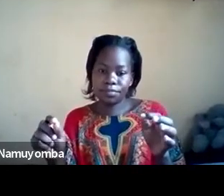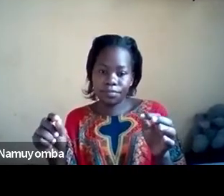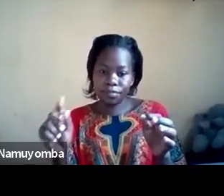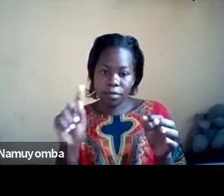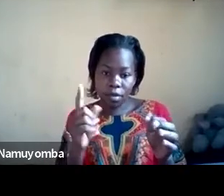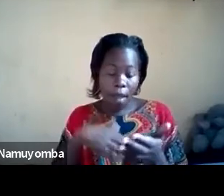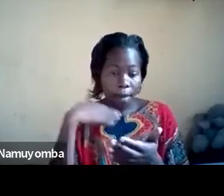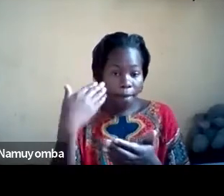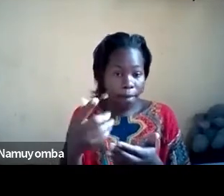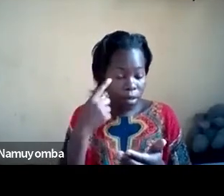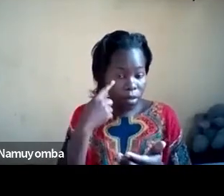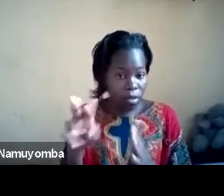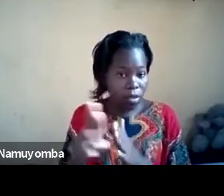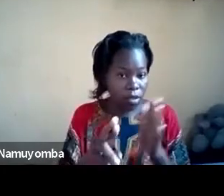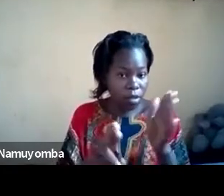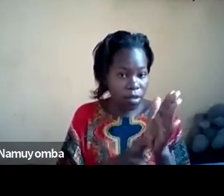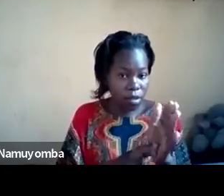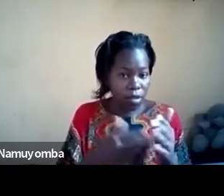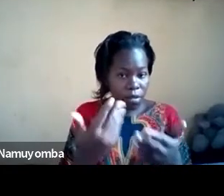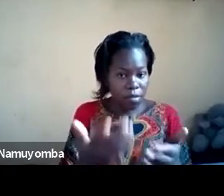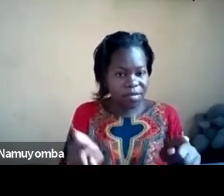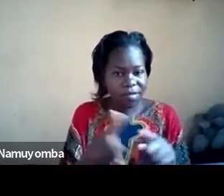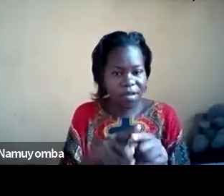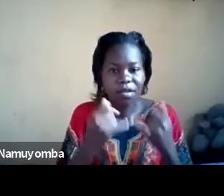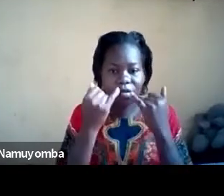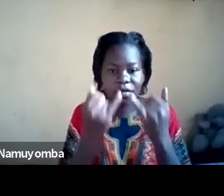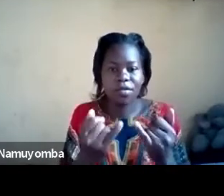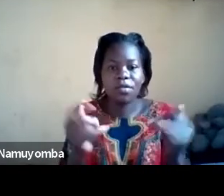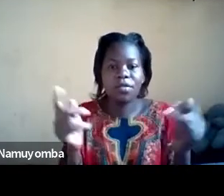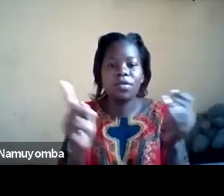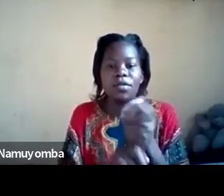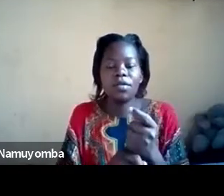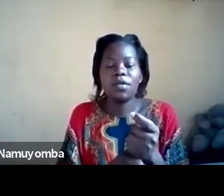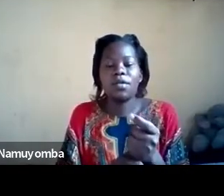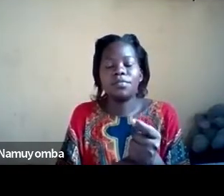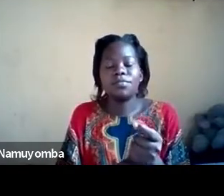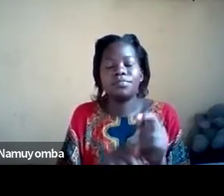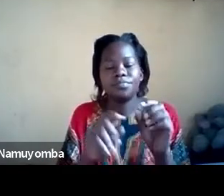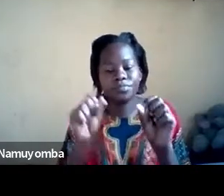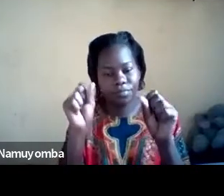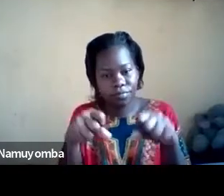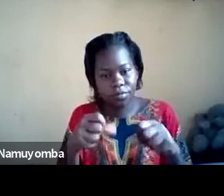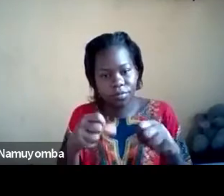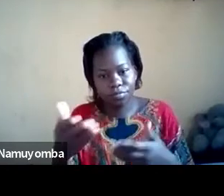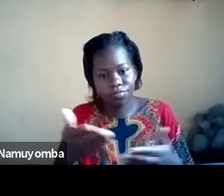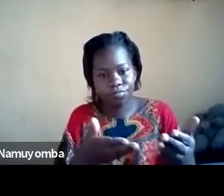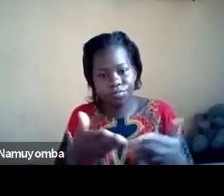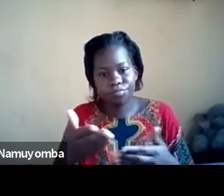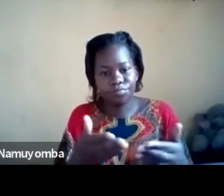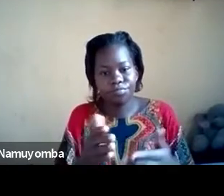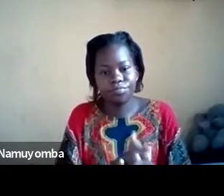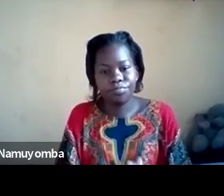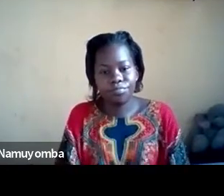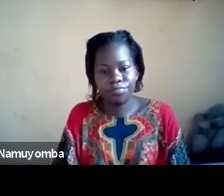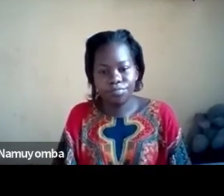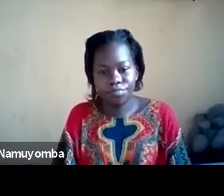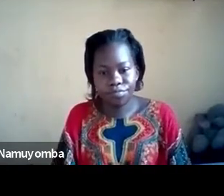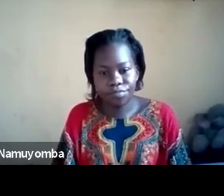registered. Put in your same credentials, and you'll have access to the back end, and you should be able to get your idea. Part of the reasons